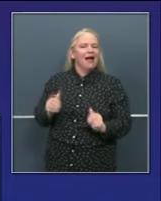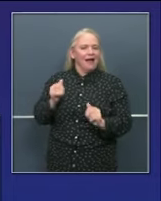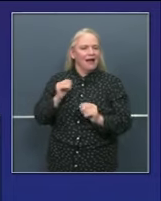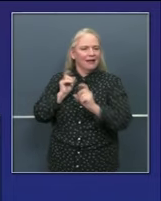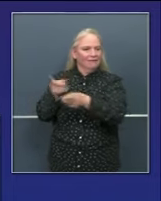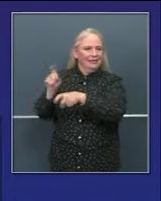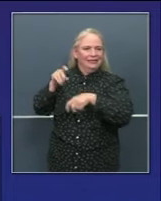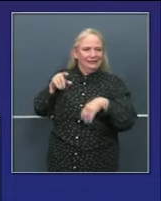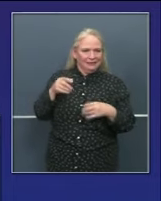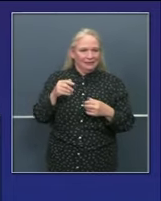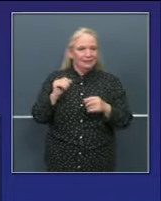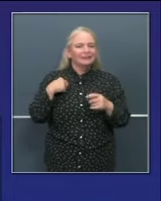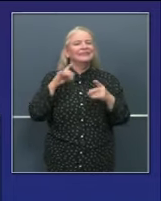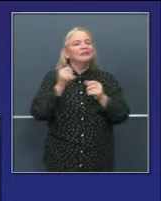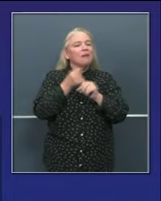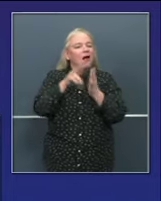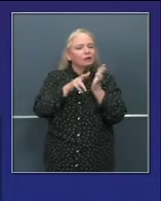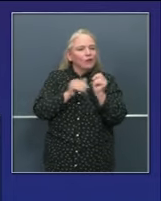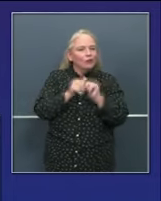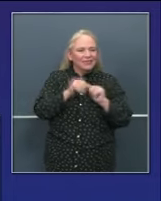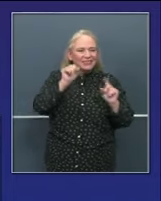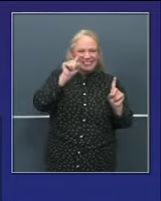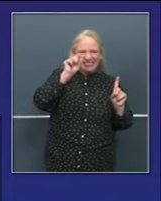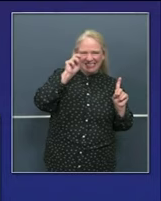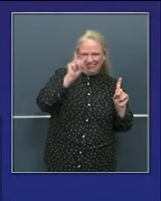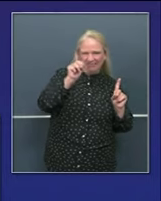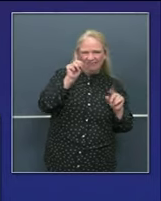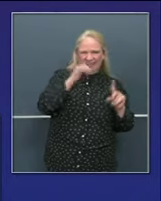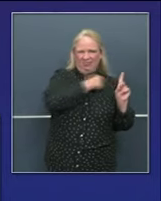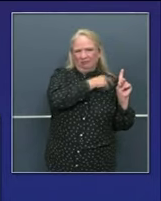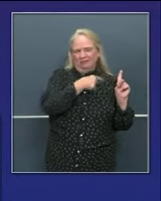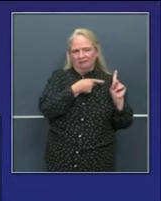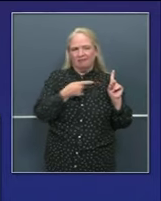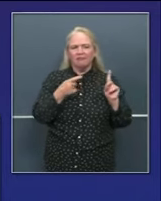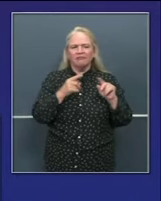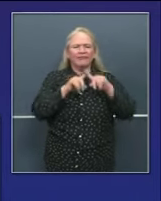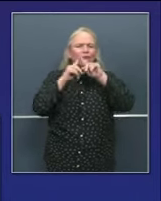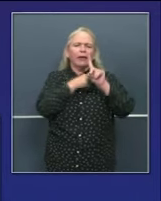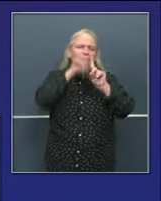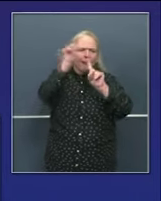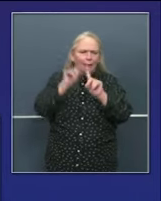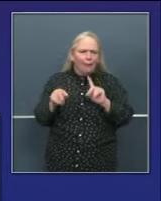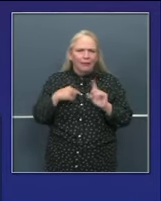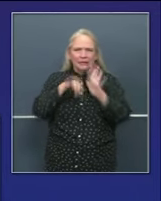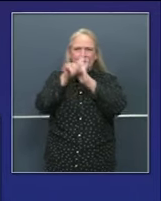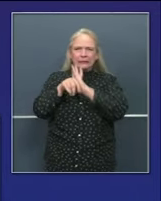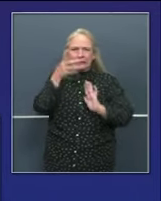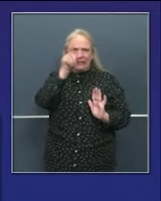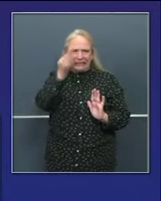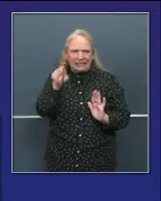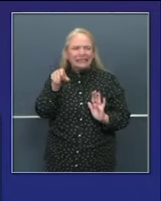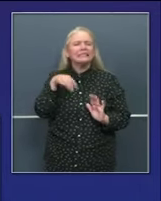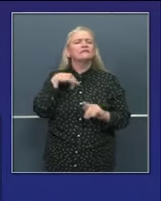Seton, and we have pre-positioned a lot of these medical assets, those FMS sites throughout the state of